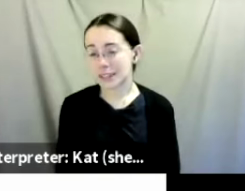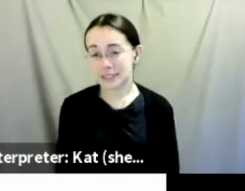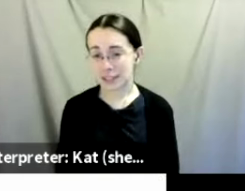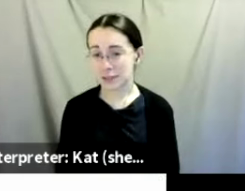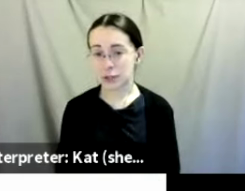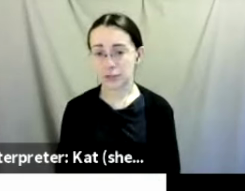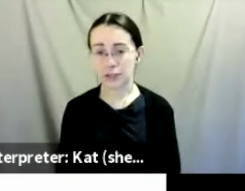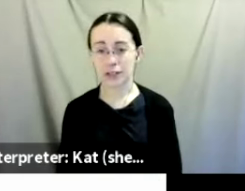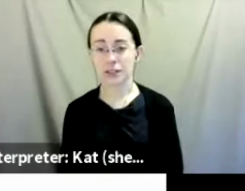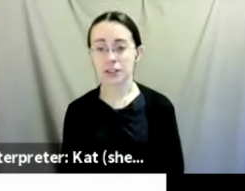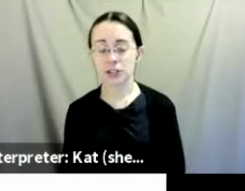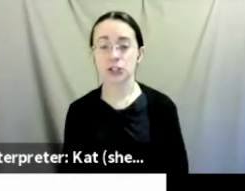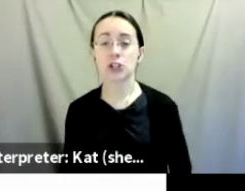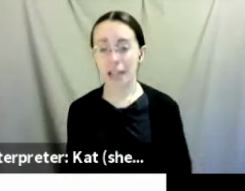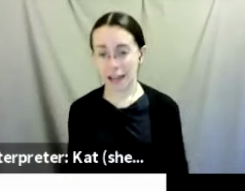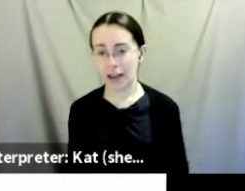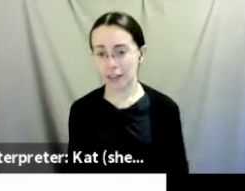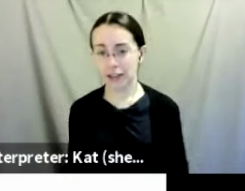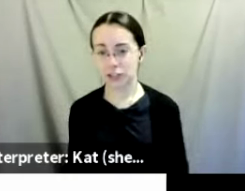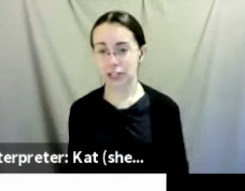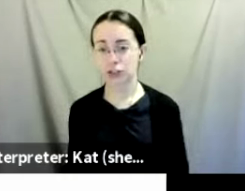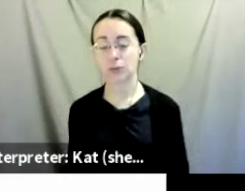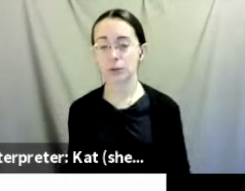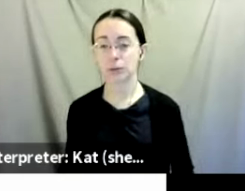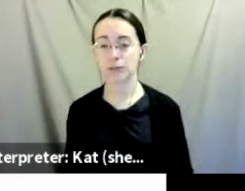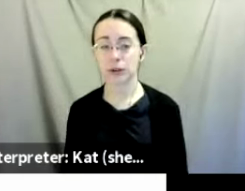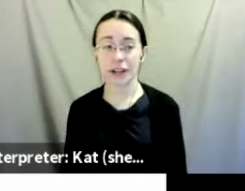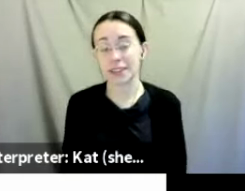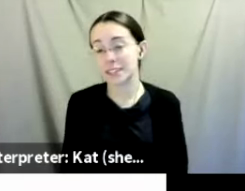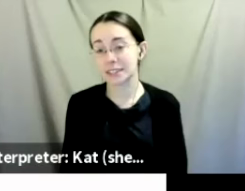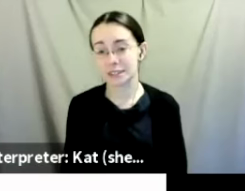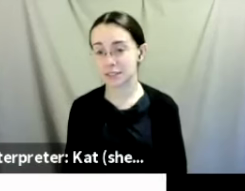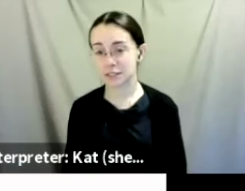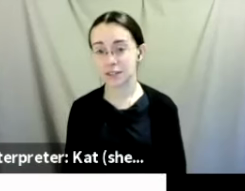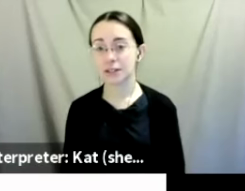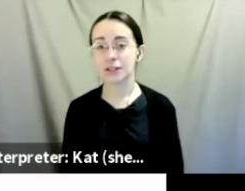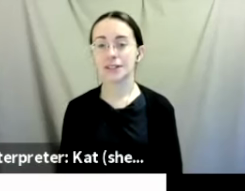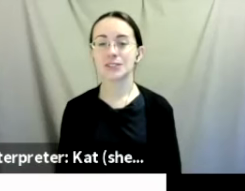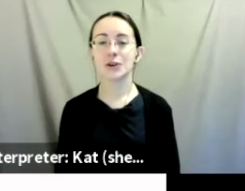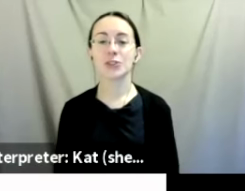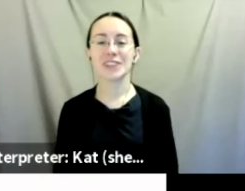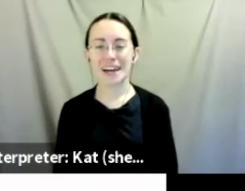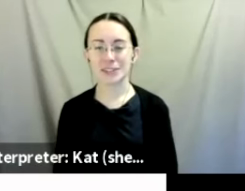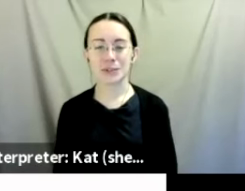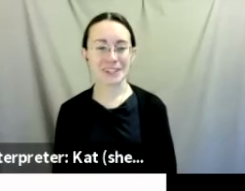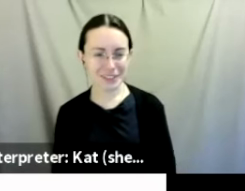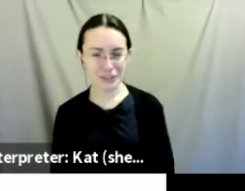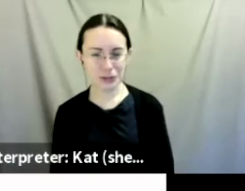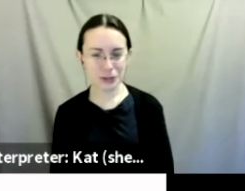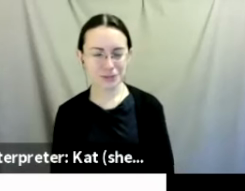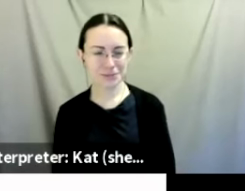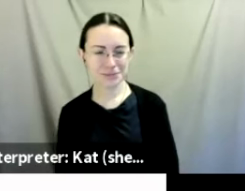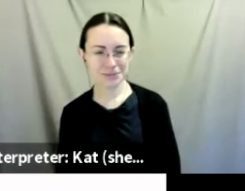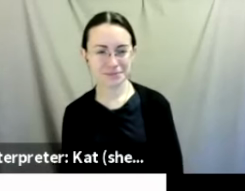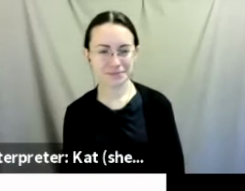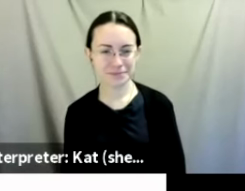I think this ties in perfectly. The doctor could have had that educational moment before, and they didn't. So the last but not least